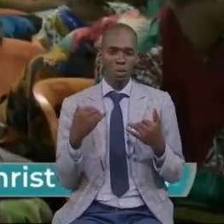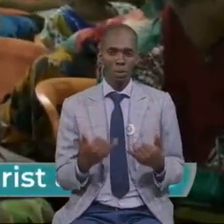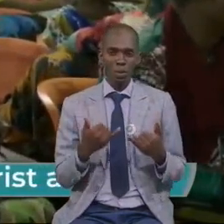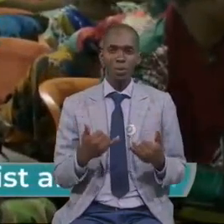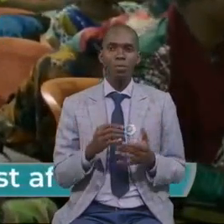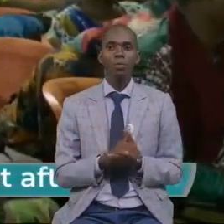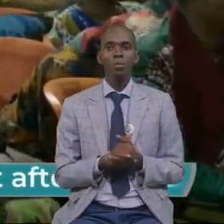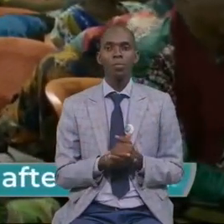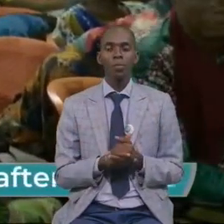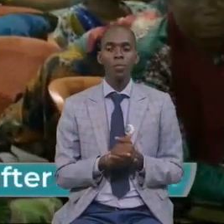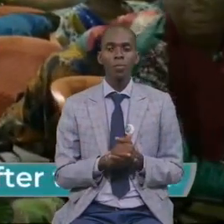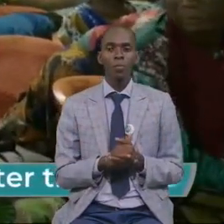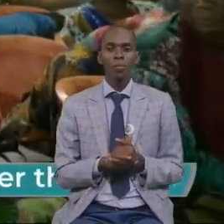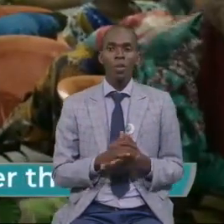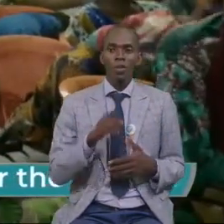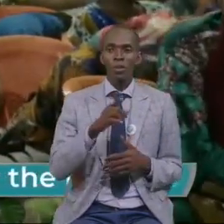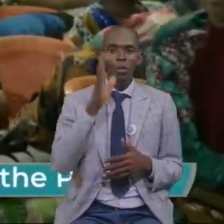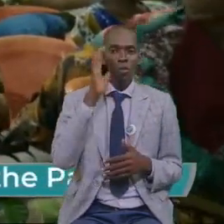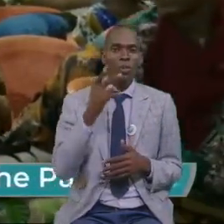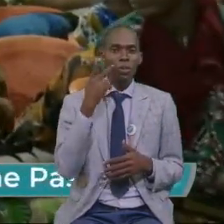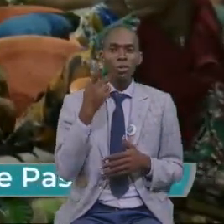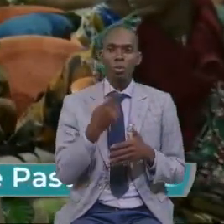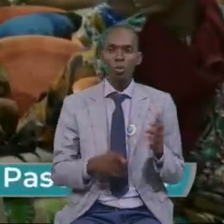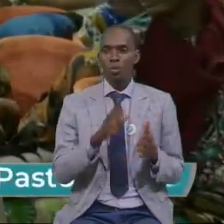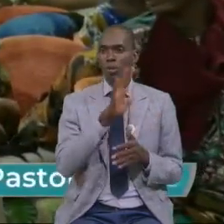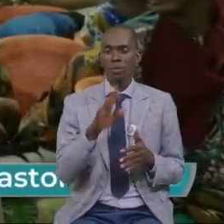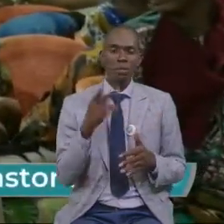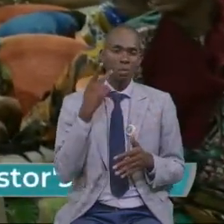You will see what you have never seen before.